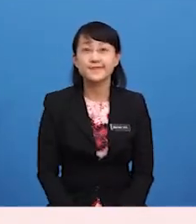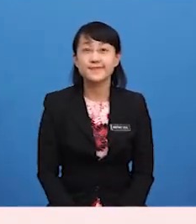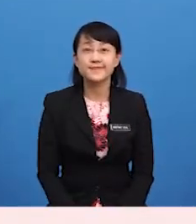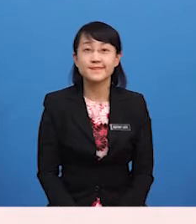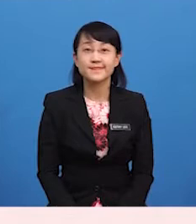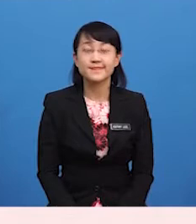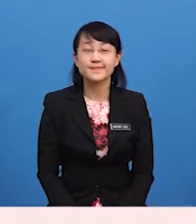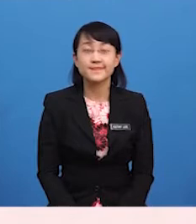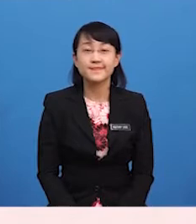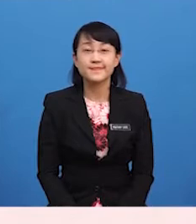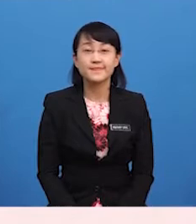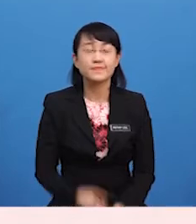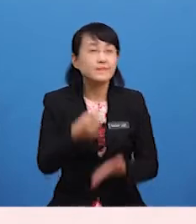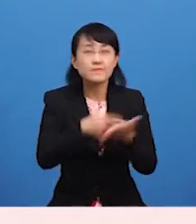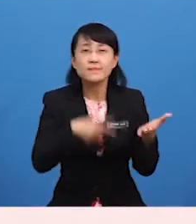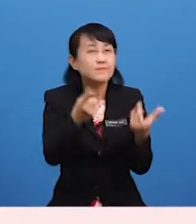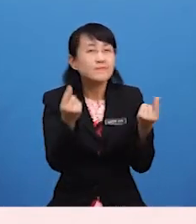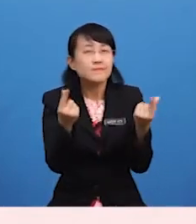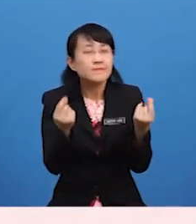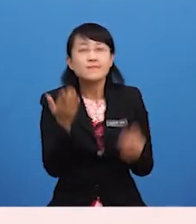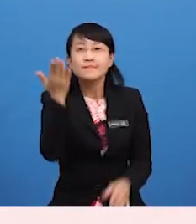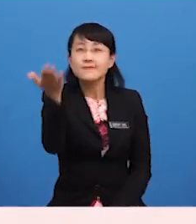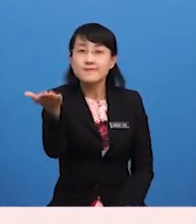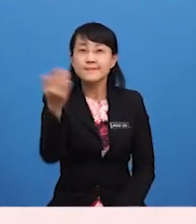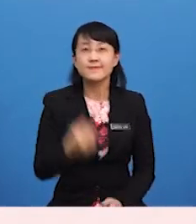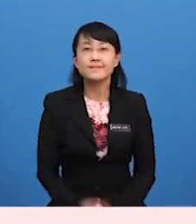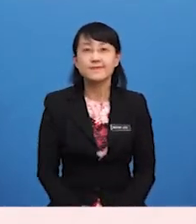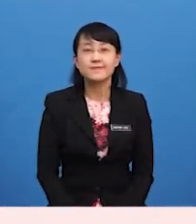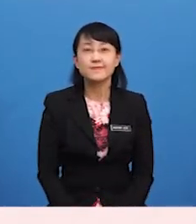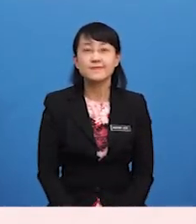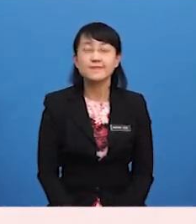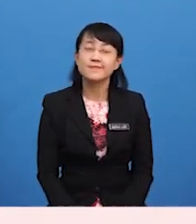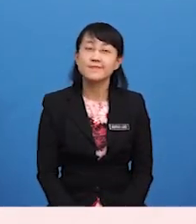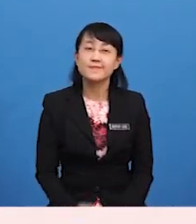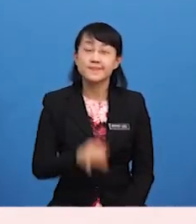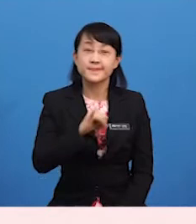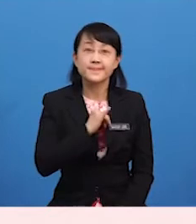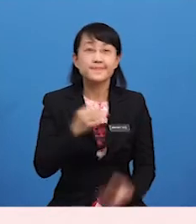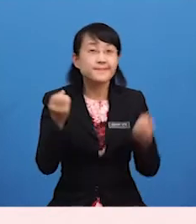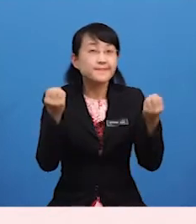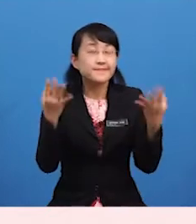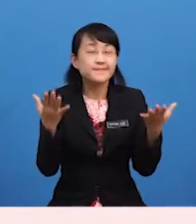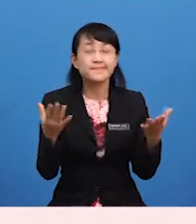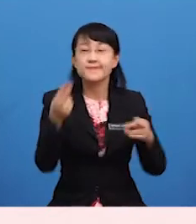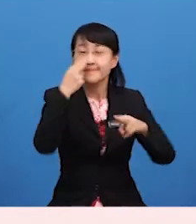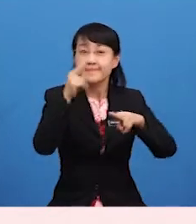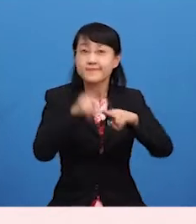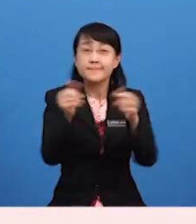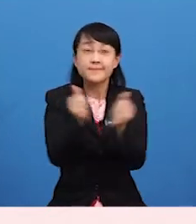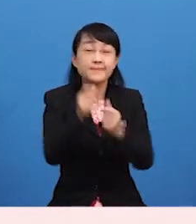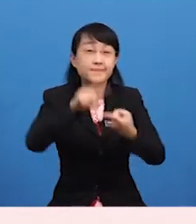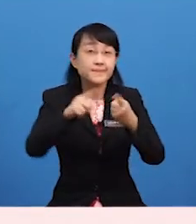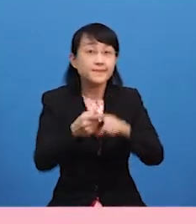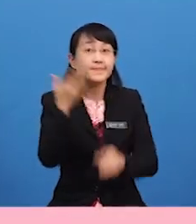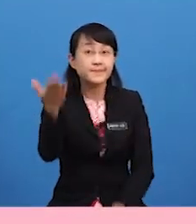Okay. What did you do there? What did I do there? Well, I had a lot of fun with my friends